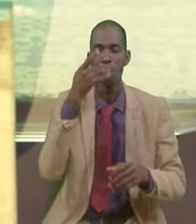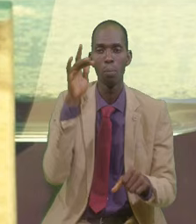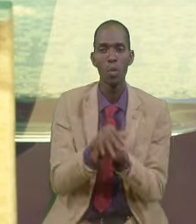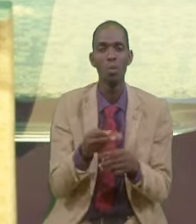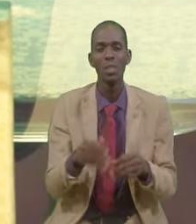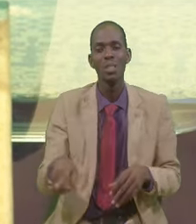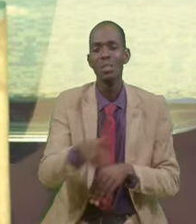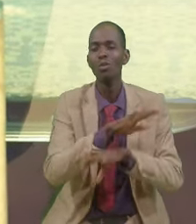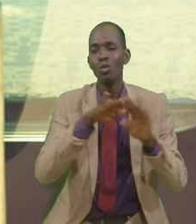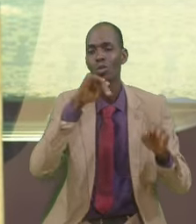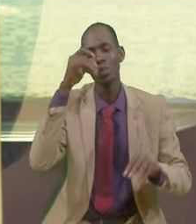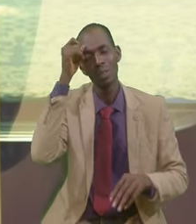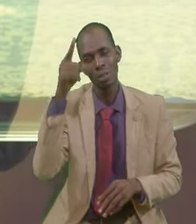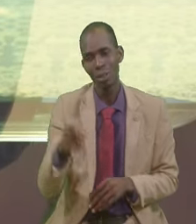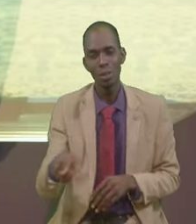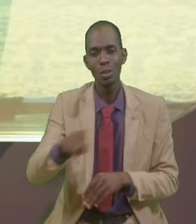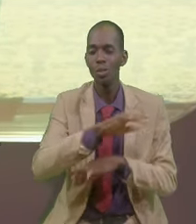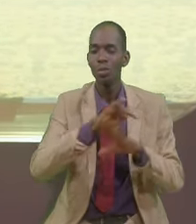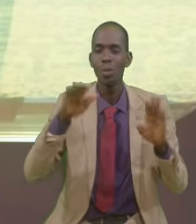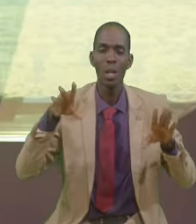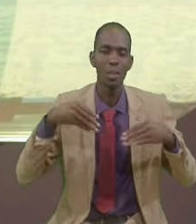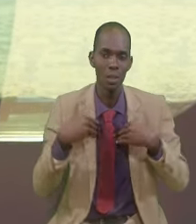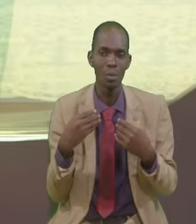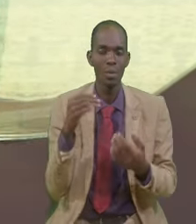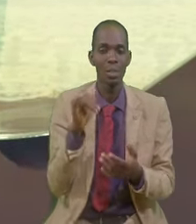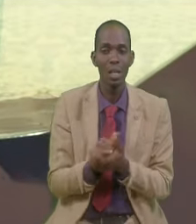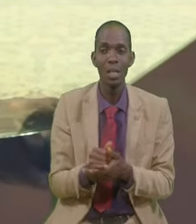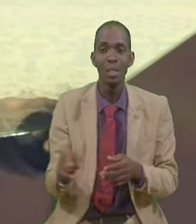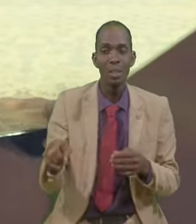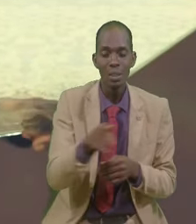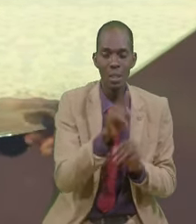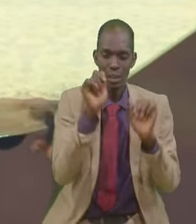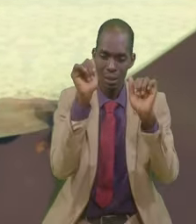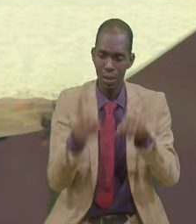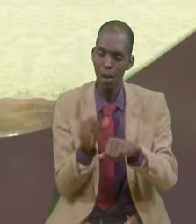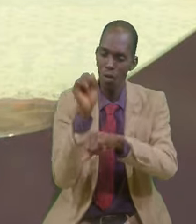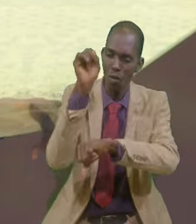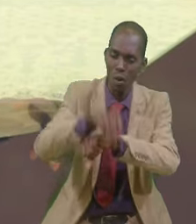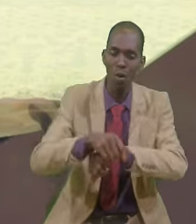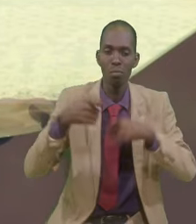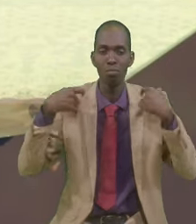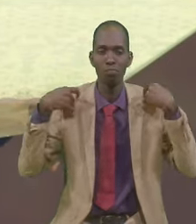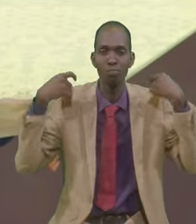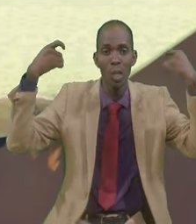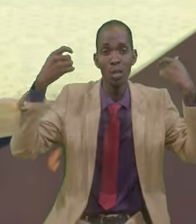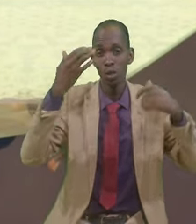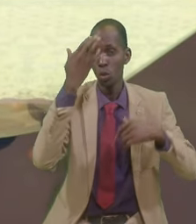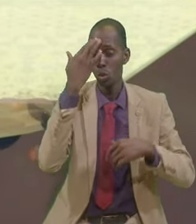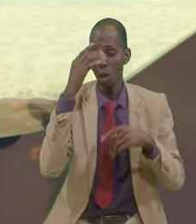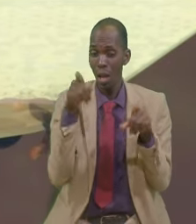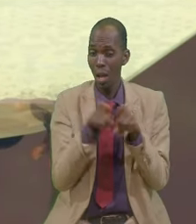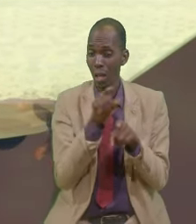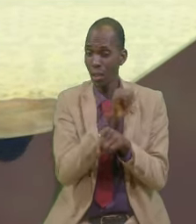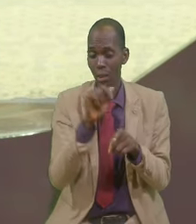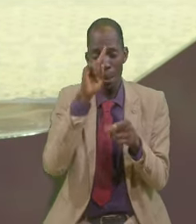didn't understand. They didn't accept that they will overcome giants. You know, as a believer, as